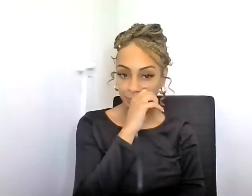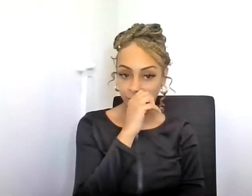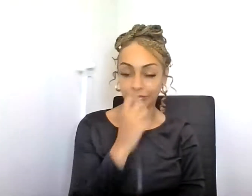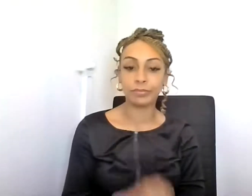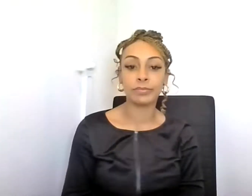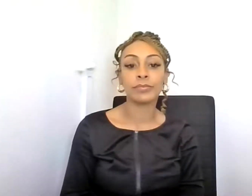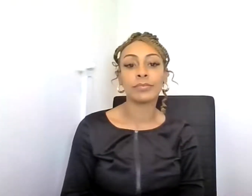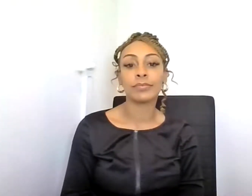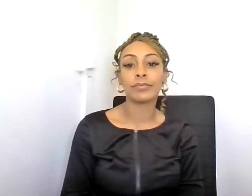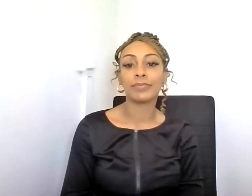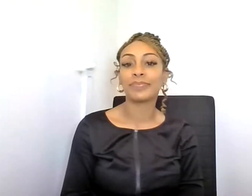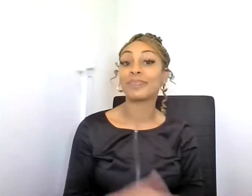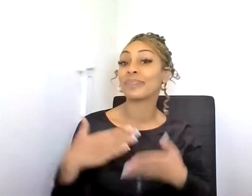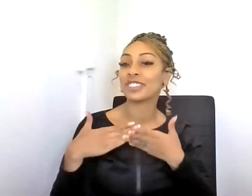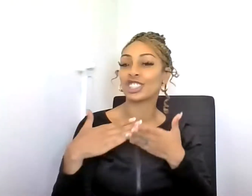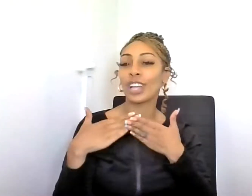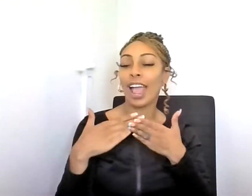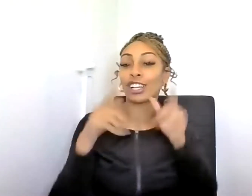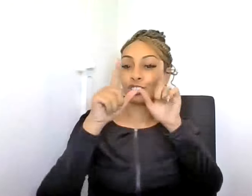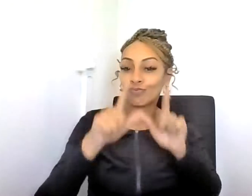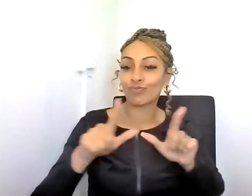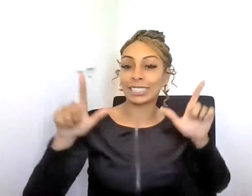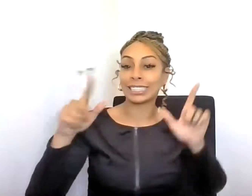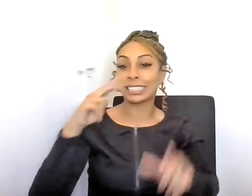my screen.